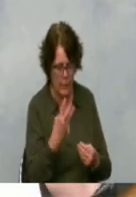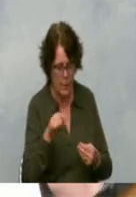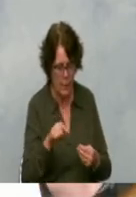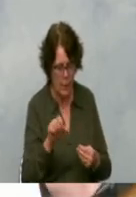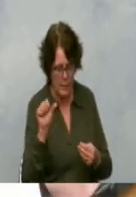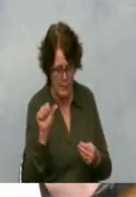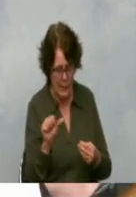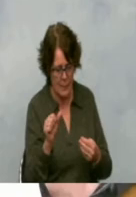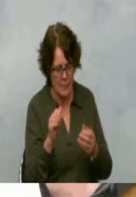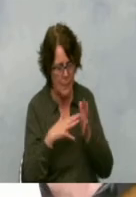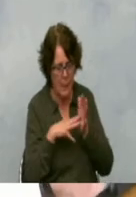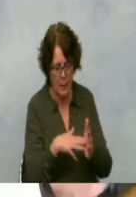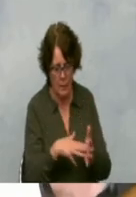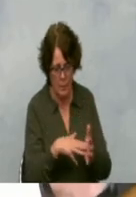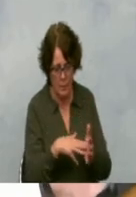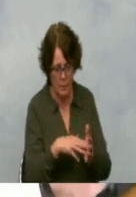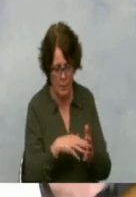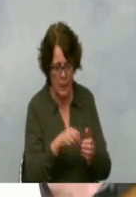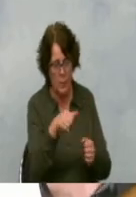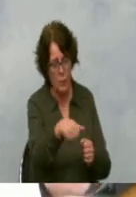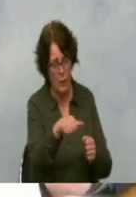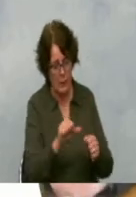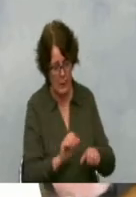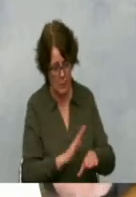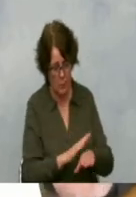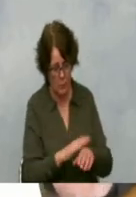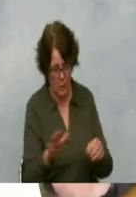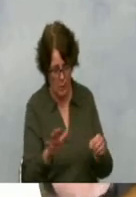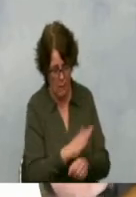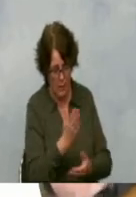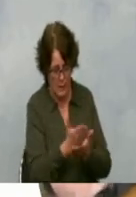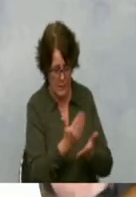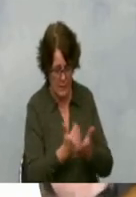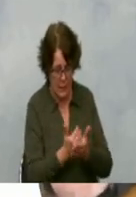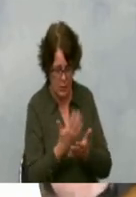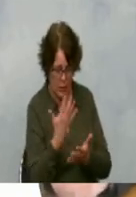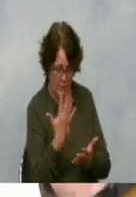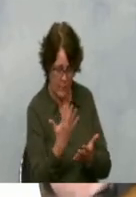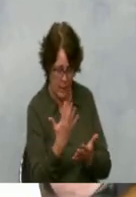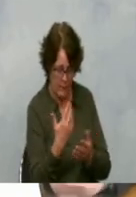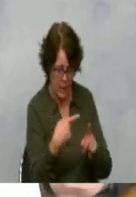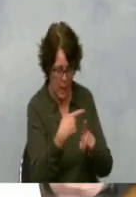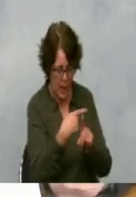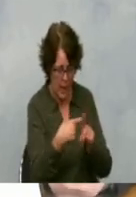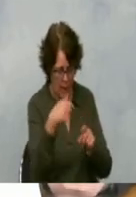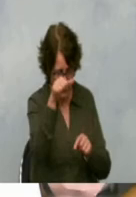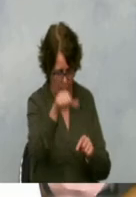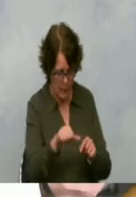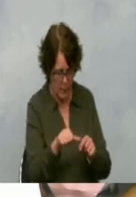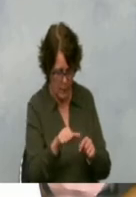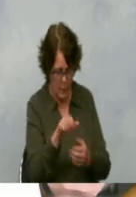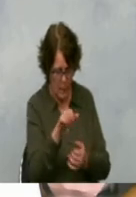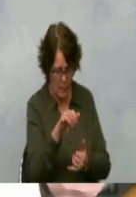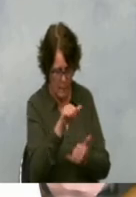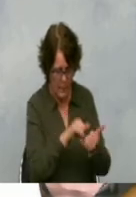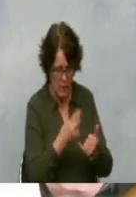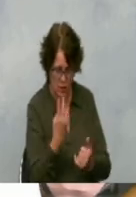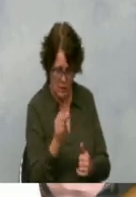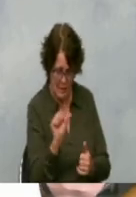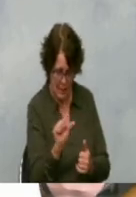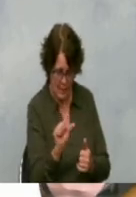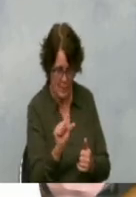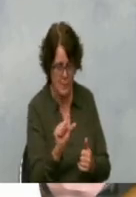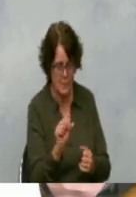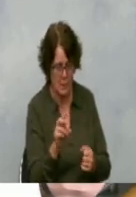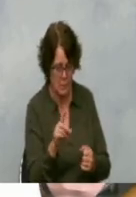next part of the paper is really covered in Section 5. That begins halfway down page 6 of the paper. And it says, look, there